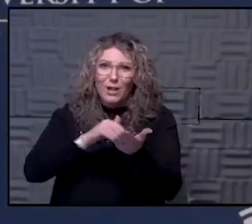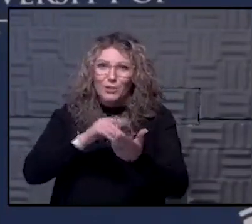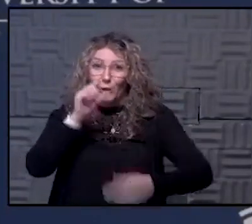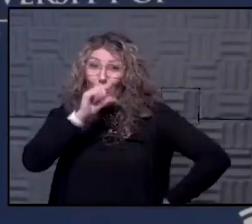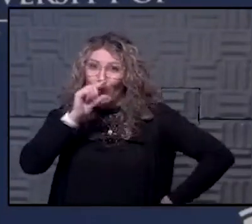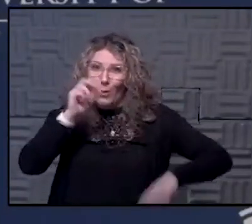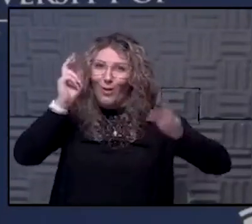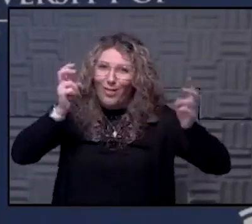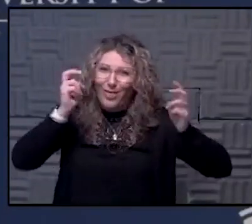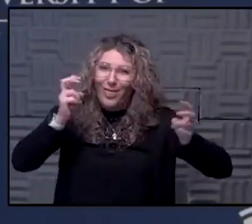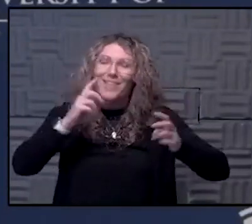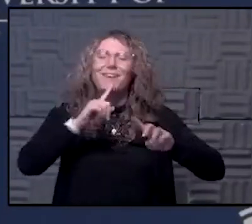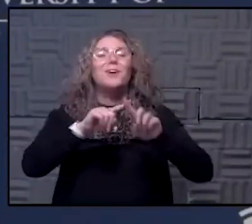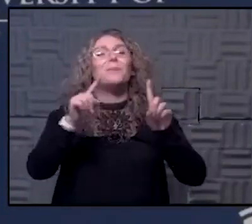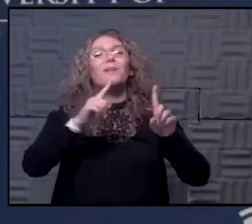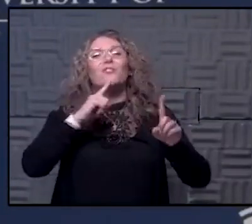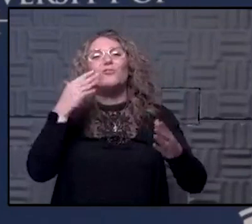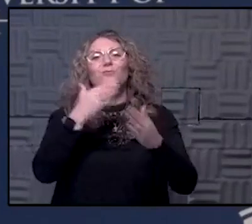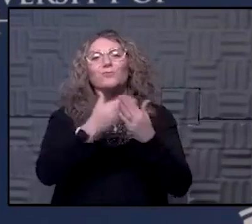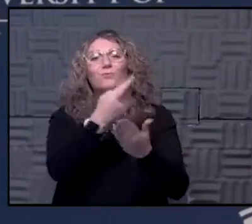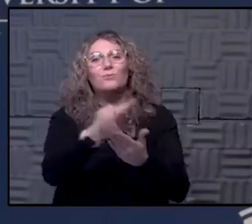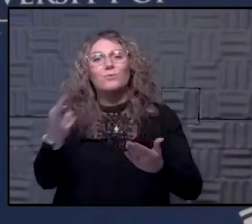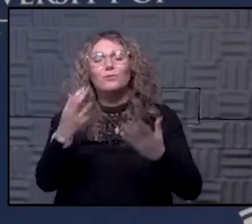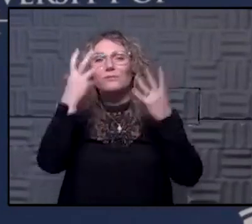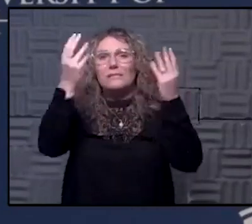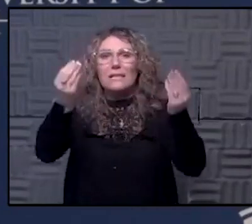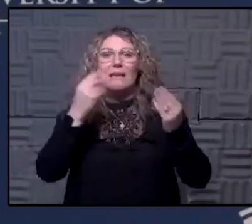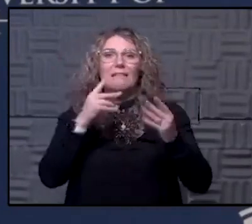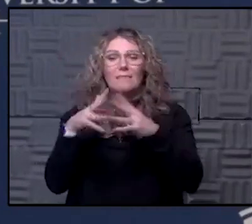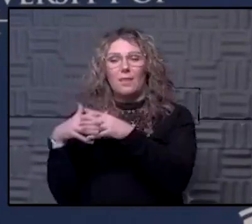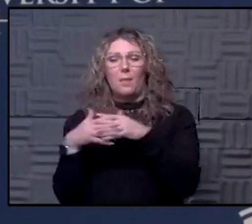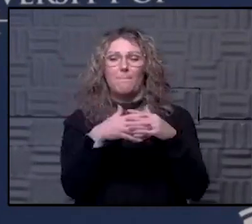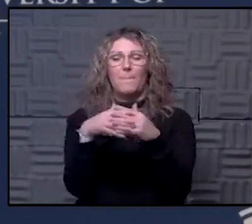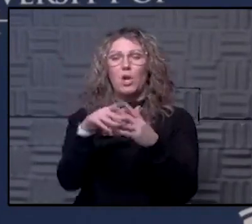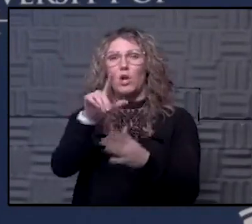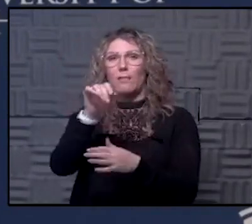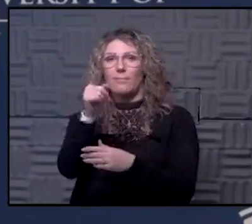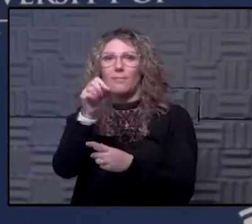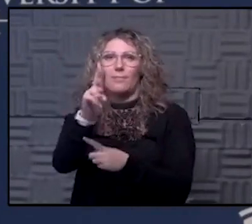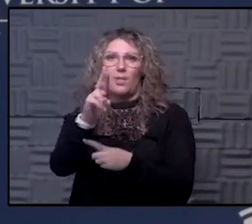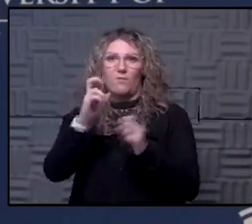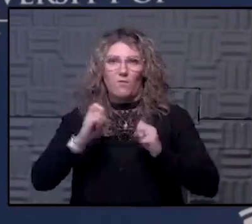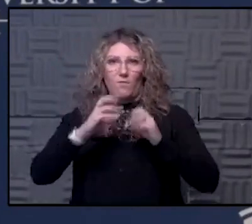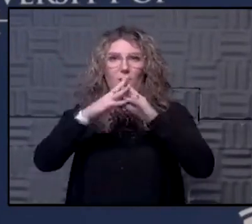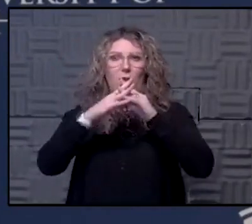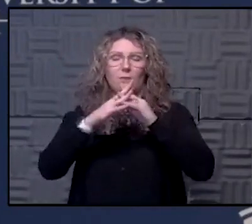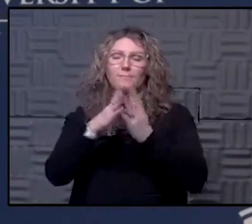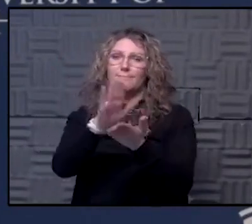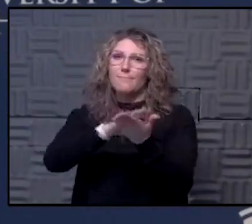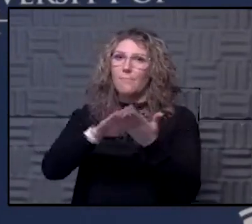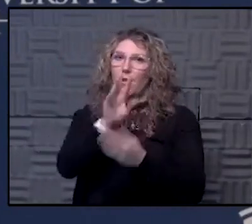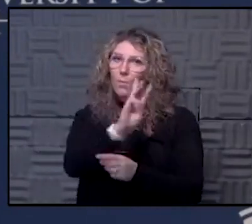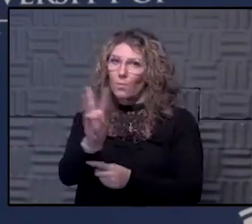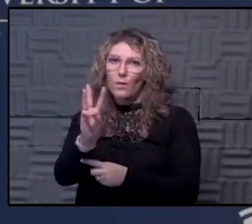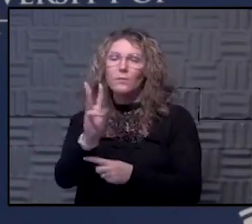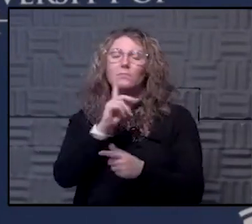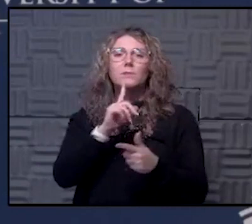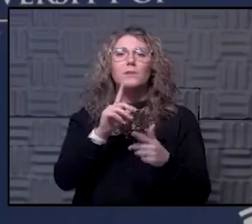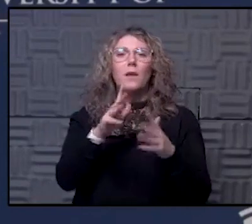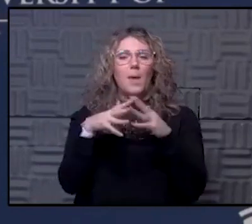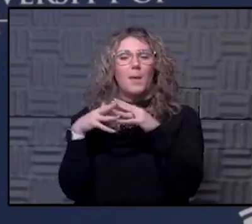good resources out there for fatty liver. You know, the American Liver Foundation has a nice website with information. The